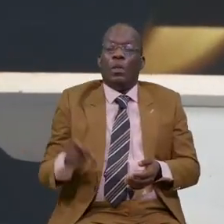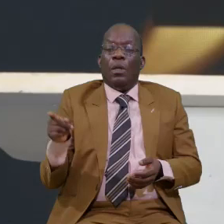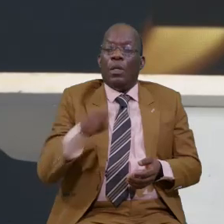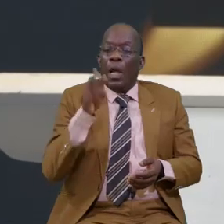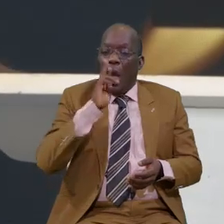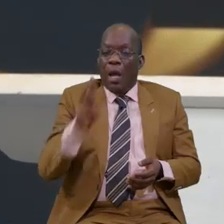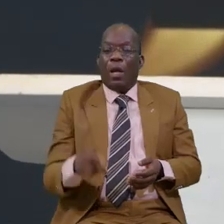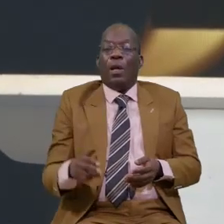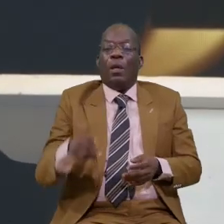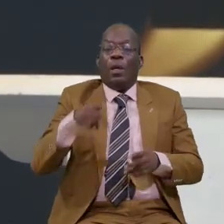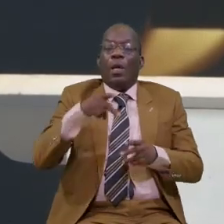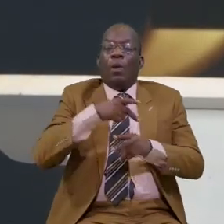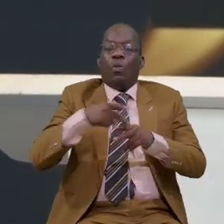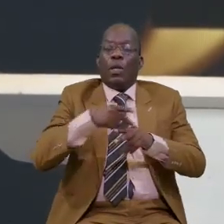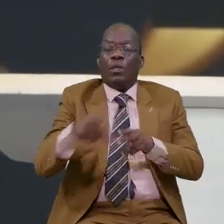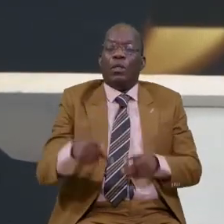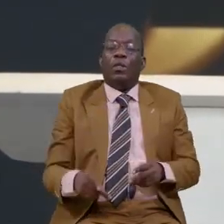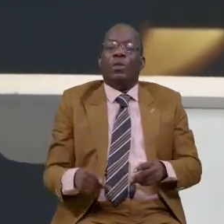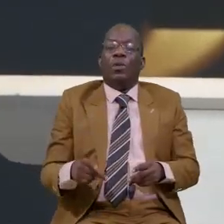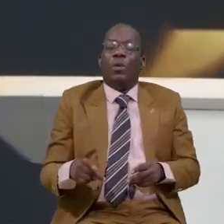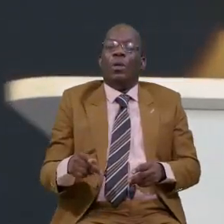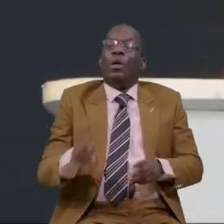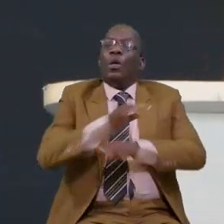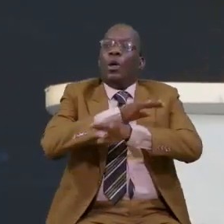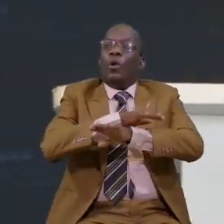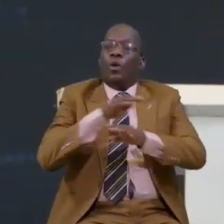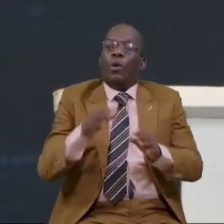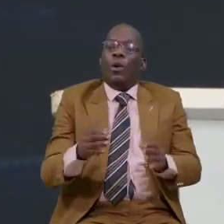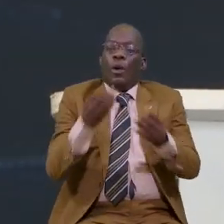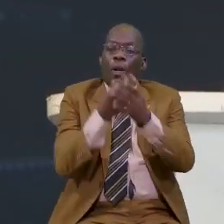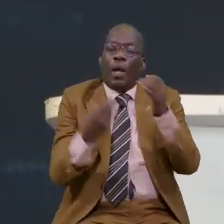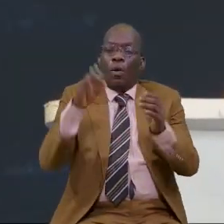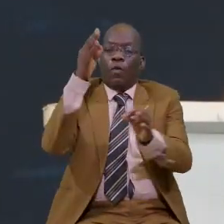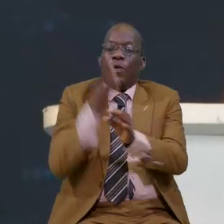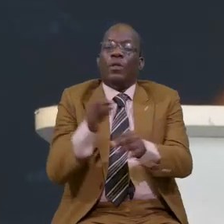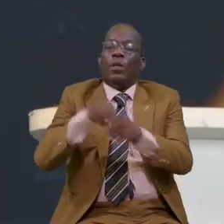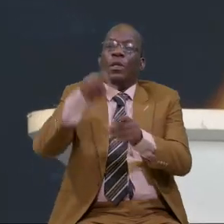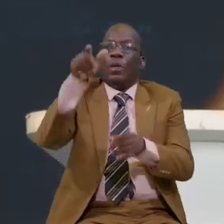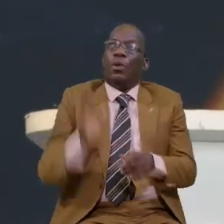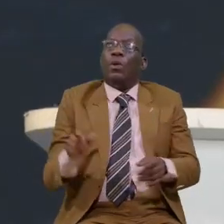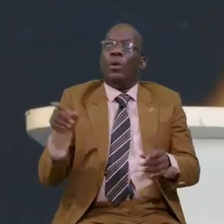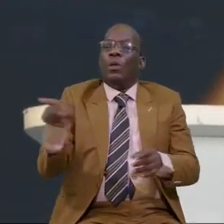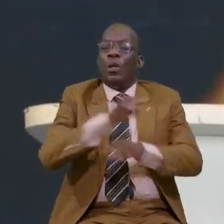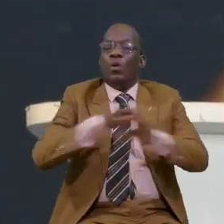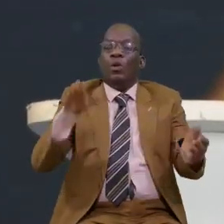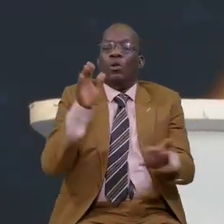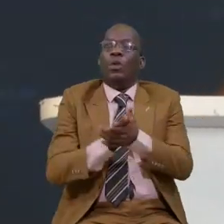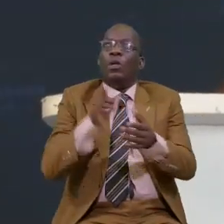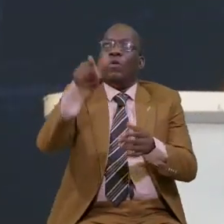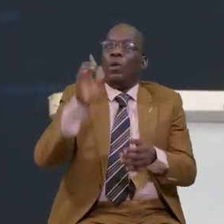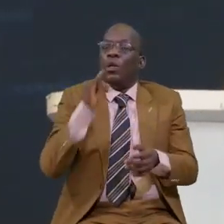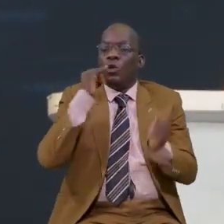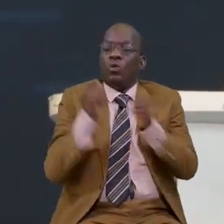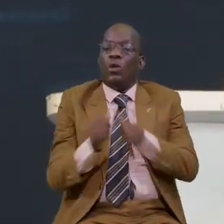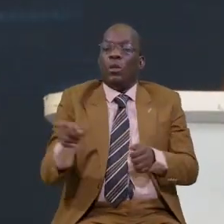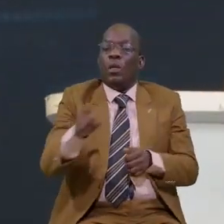The people that do not believe in God, they do not believe that God is with them there. God is seeing them. God is